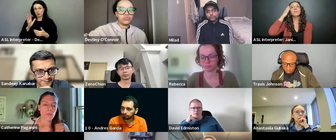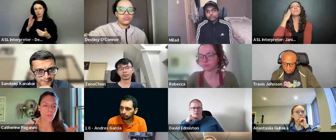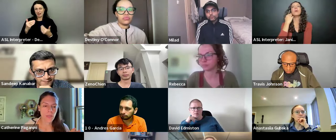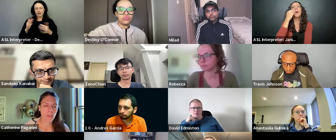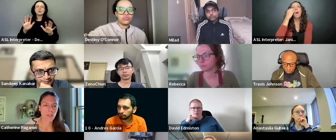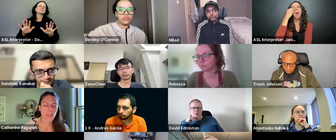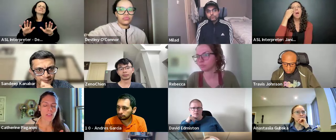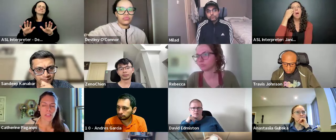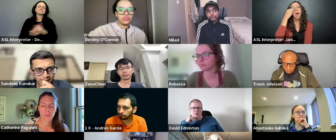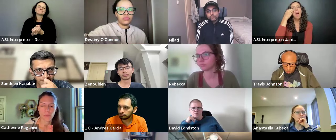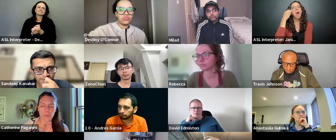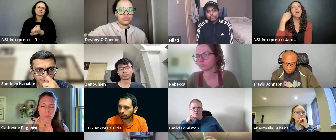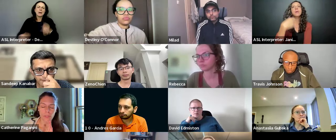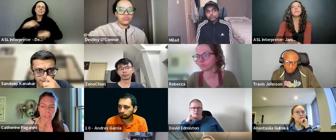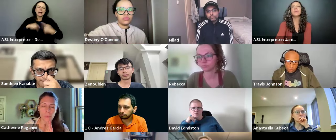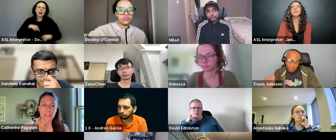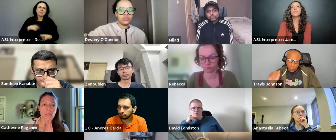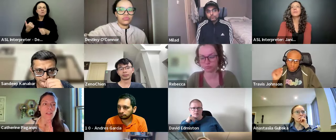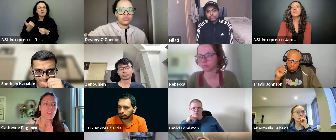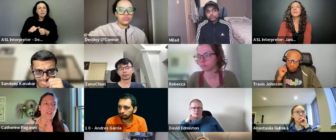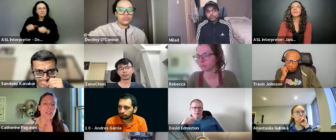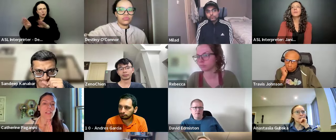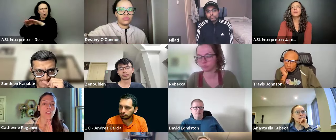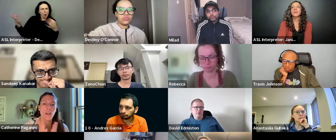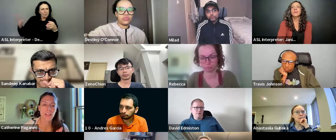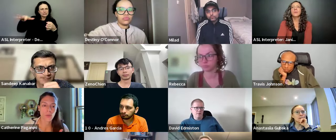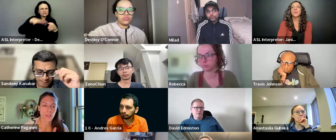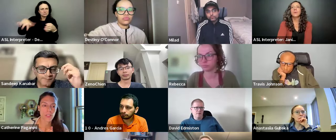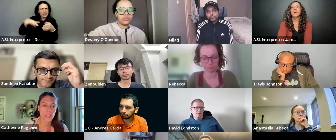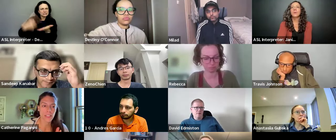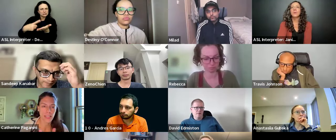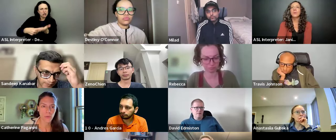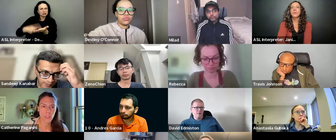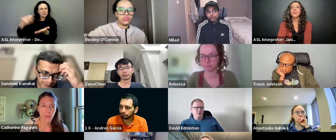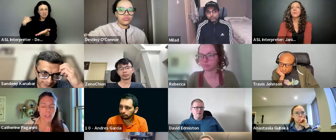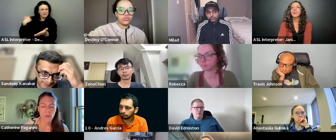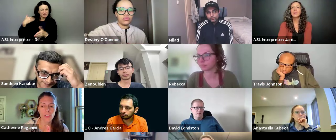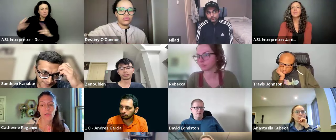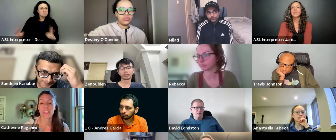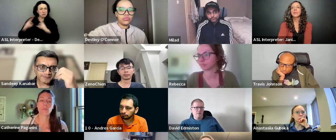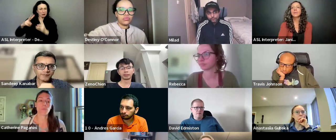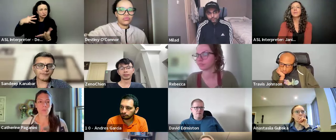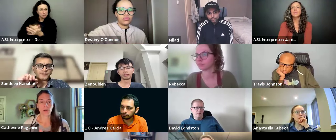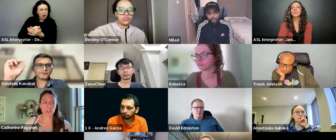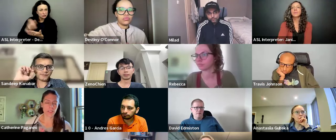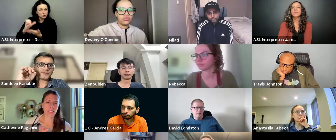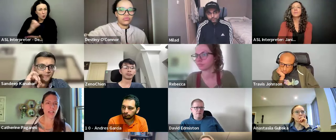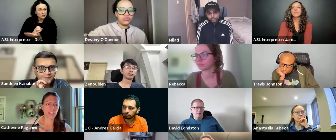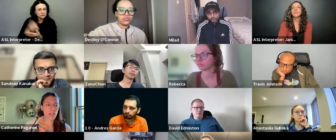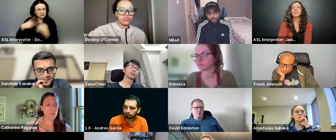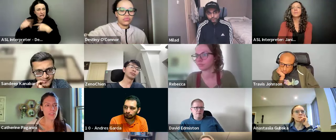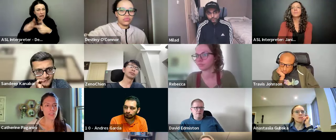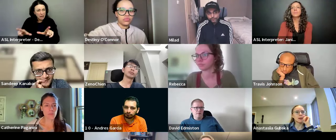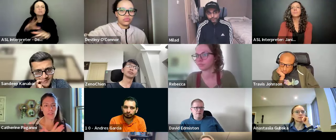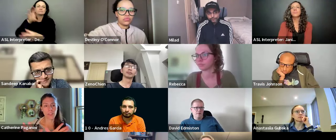well, if you remember our open space discussion and the crash course, the sign language crash course, so this will be part of the